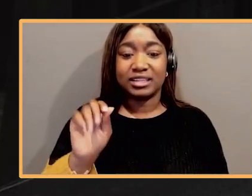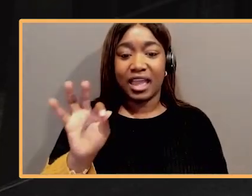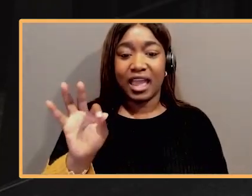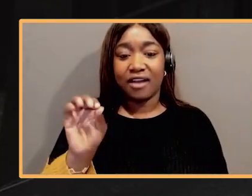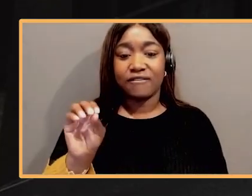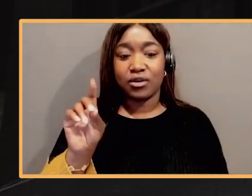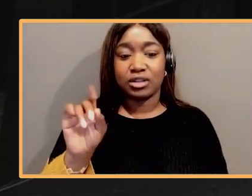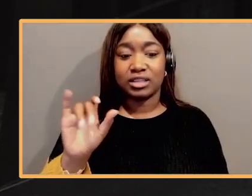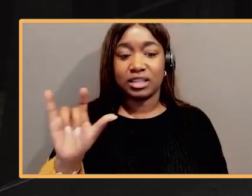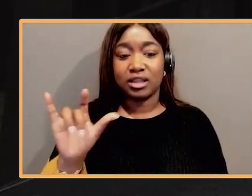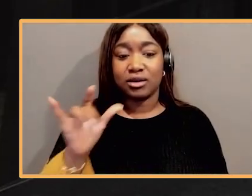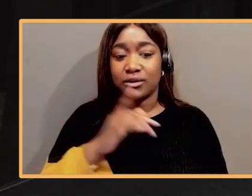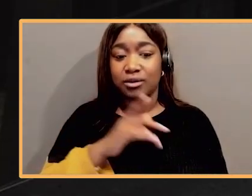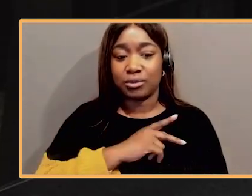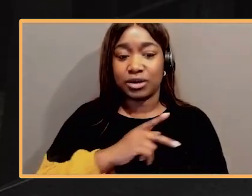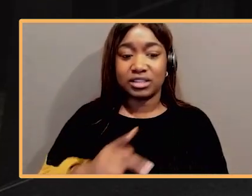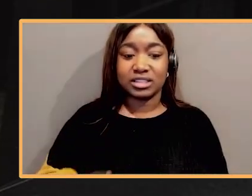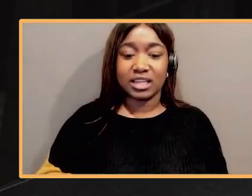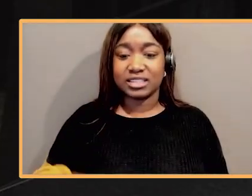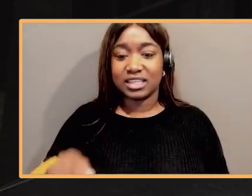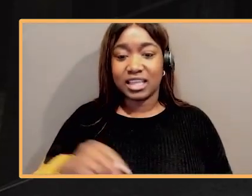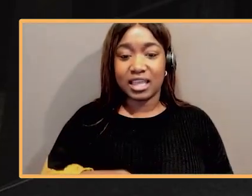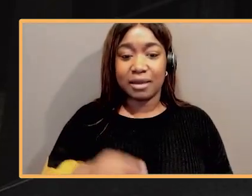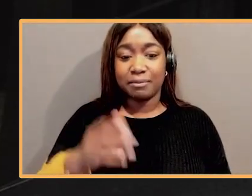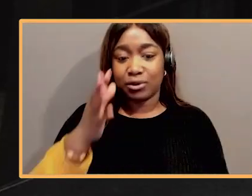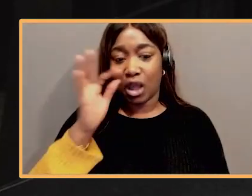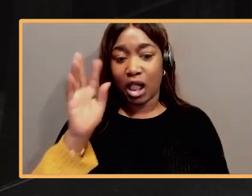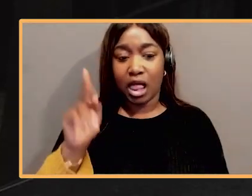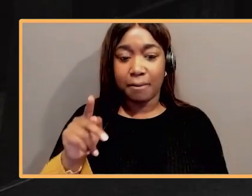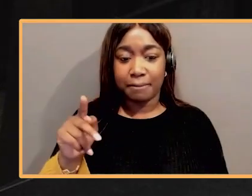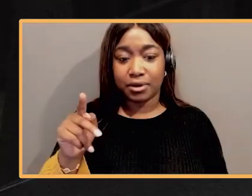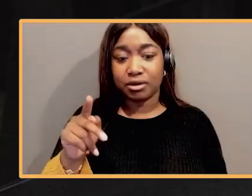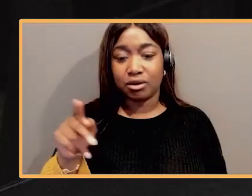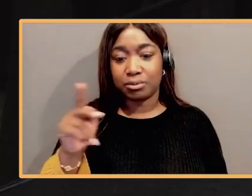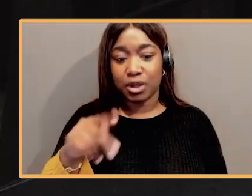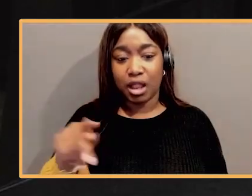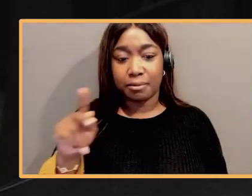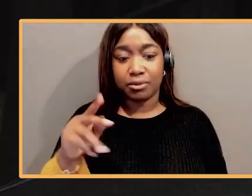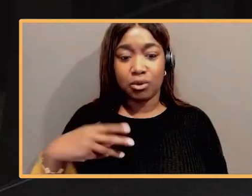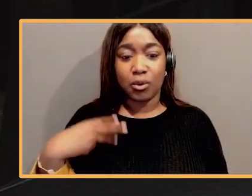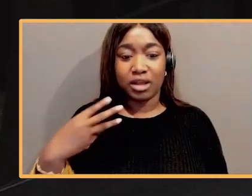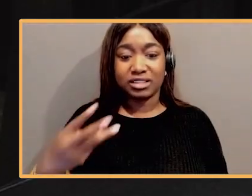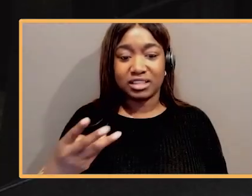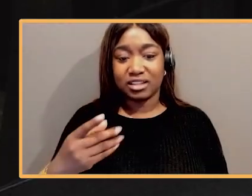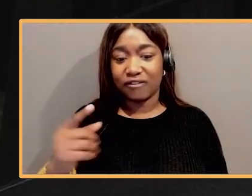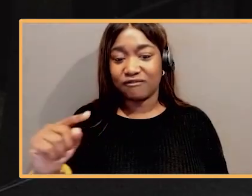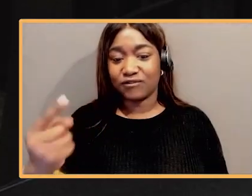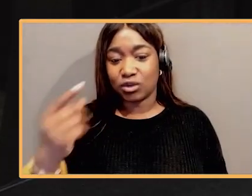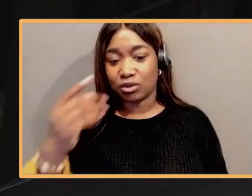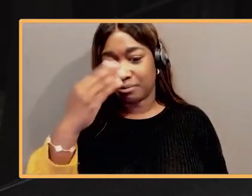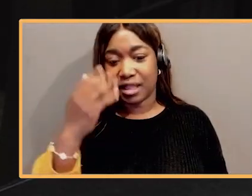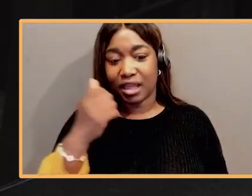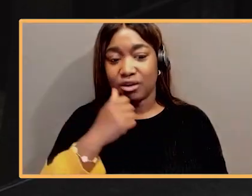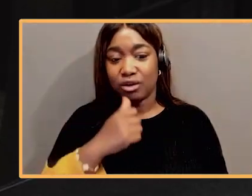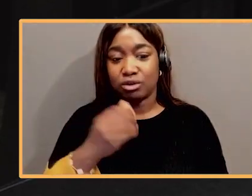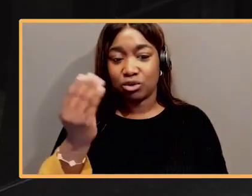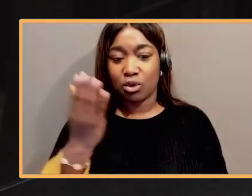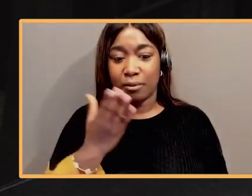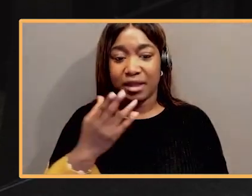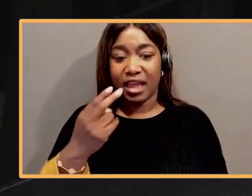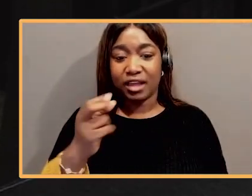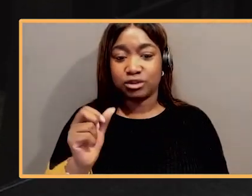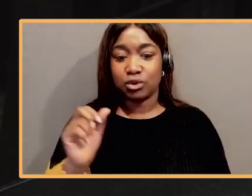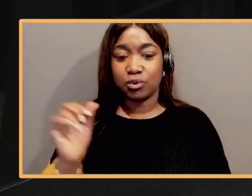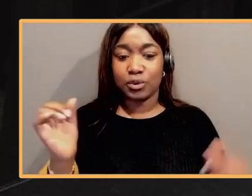the first black gal, told me, wow, you know, the high school reunion at Roy General Store, I didn't know if it